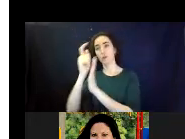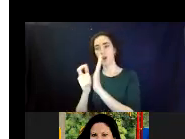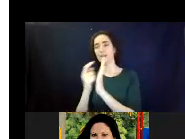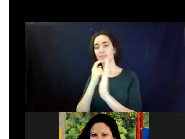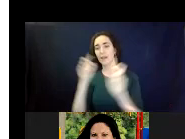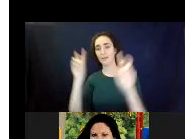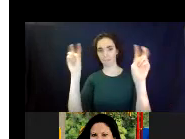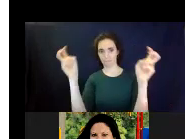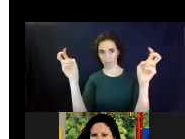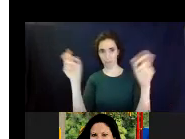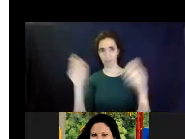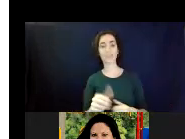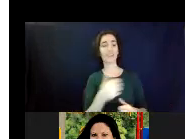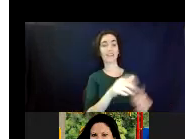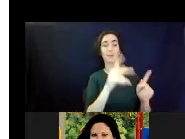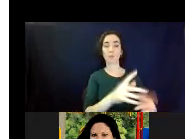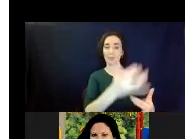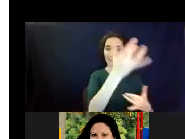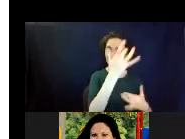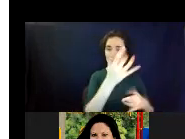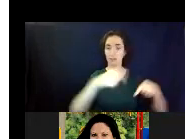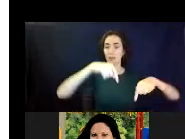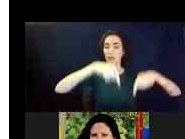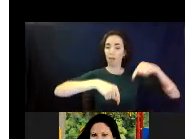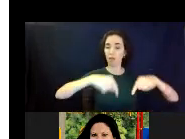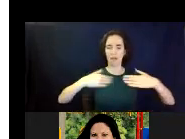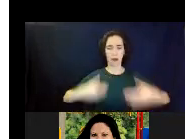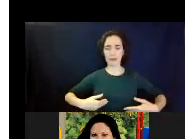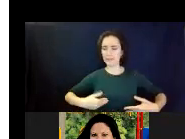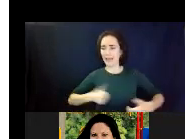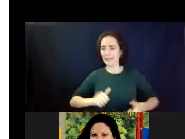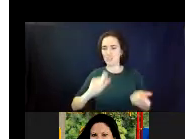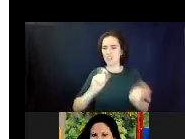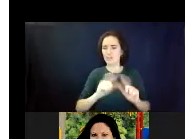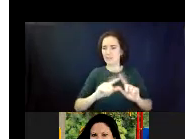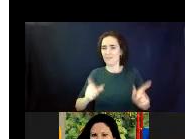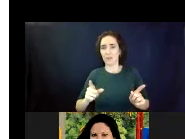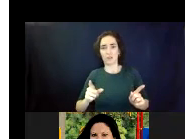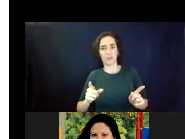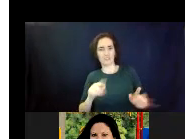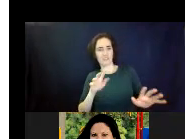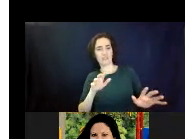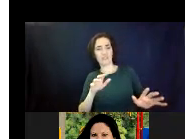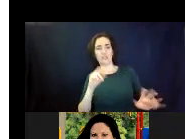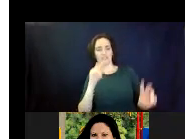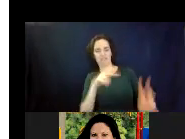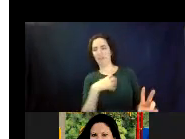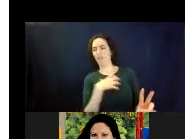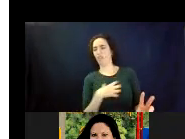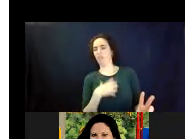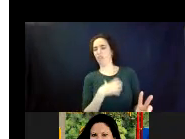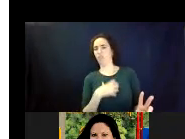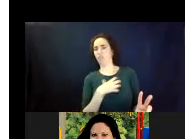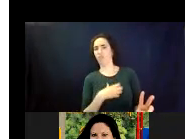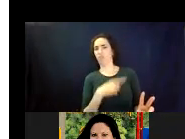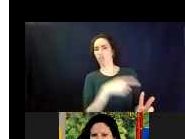"Any person who is diseased, maimed, or deformed in any way as to be unsightly or disgusting objects to expose